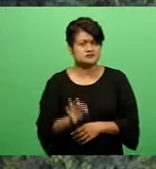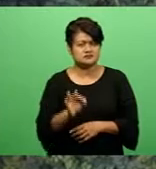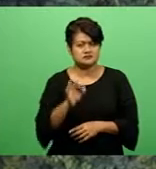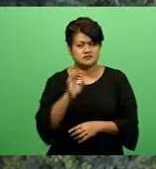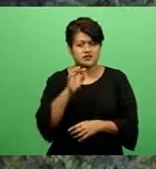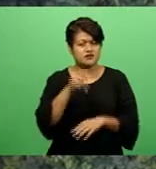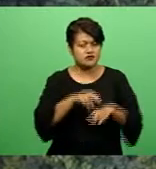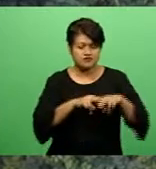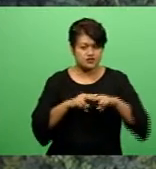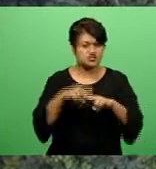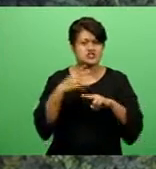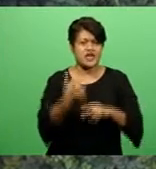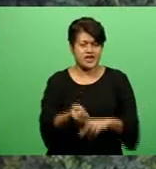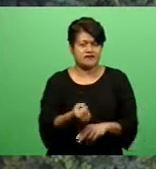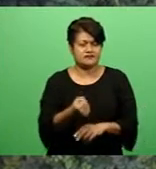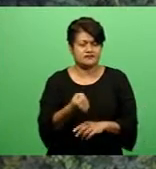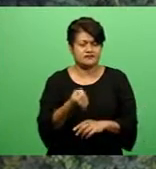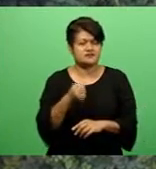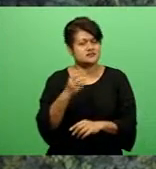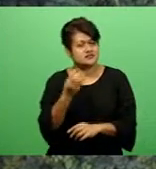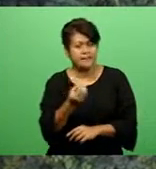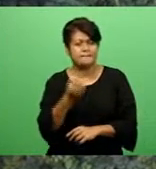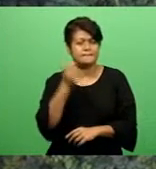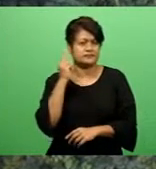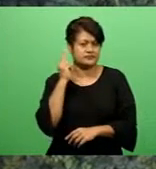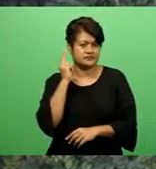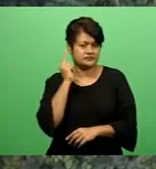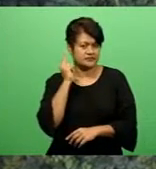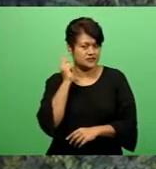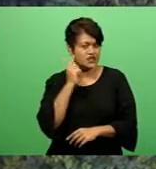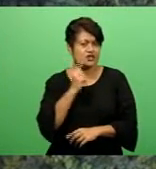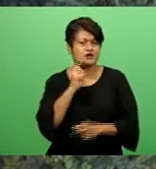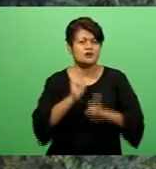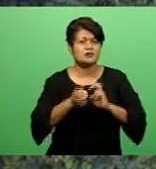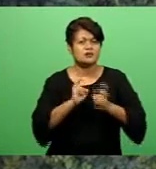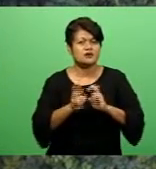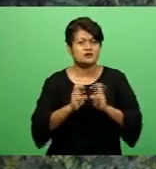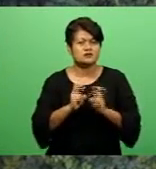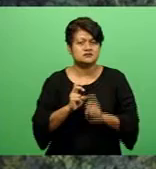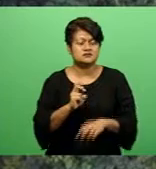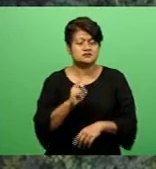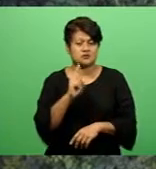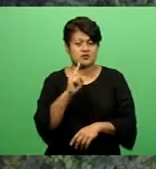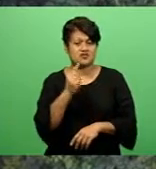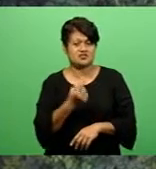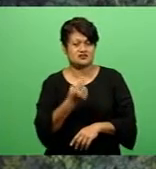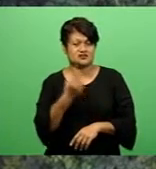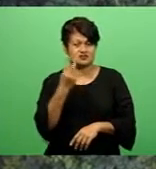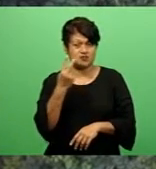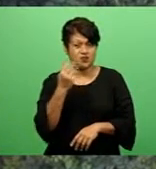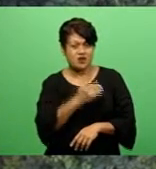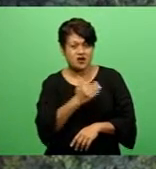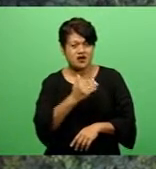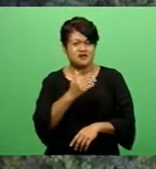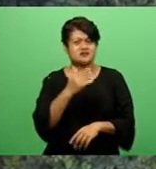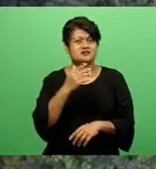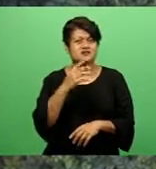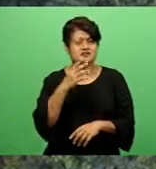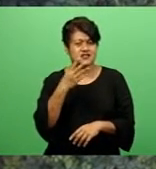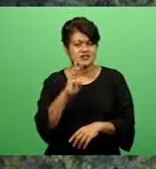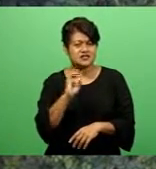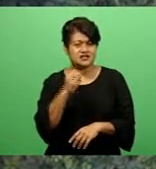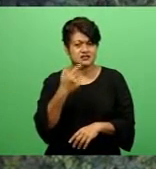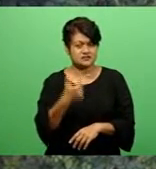of hearing impairment, and an average of 17% of the 1,237 students enrolled in one of the